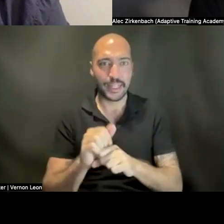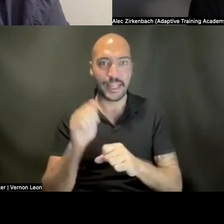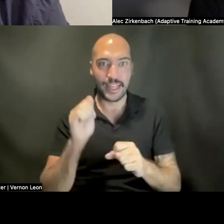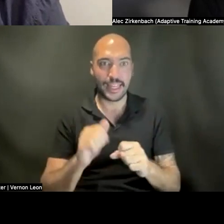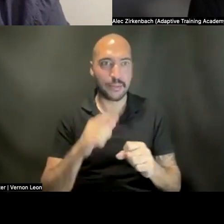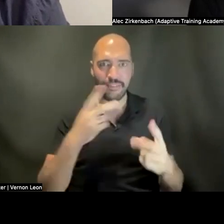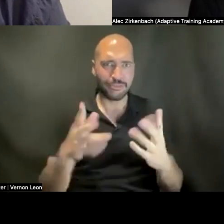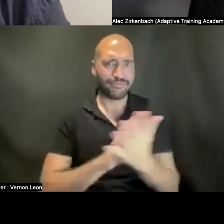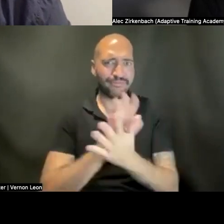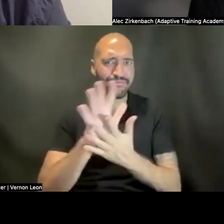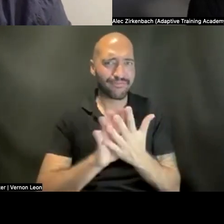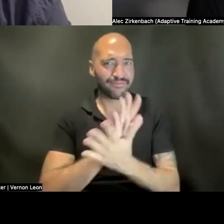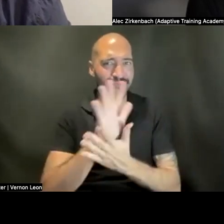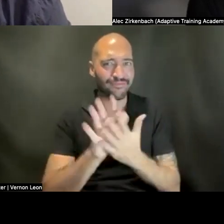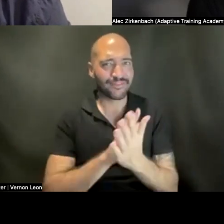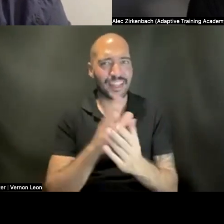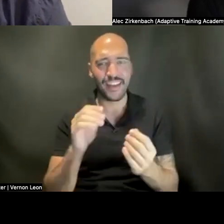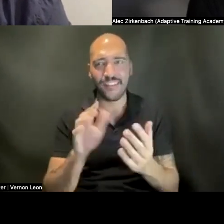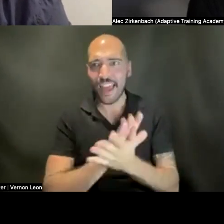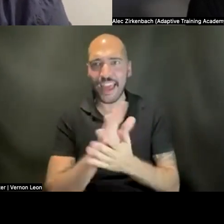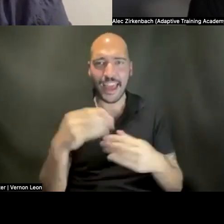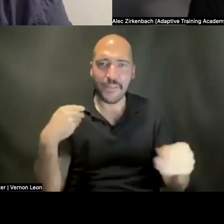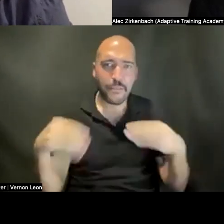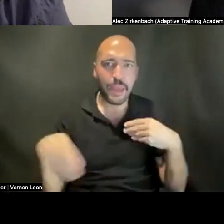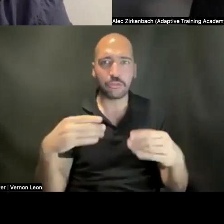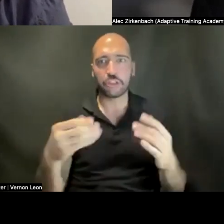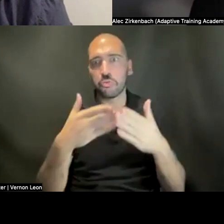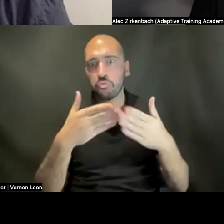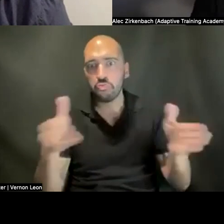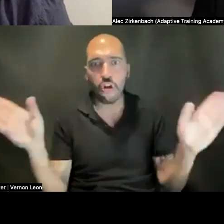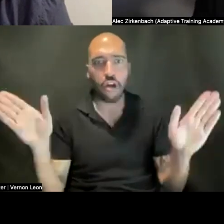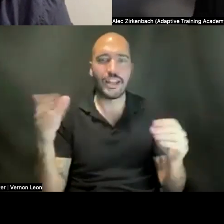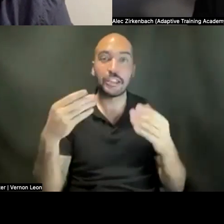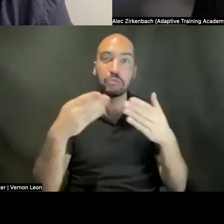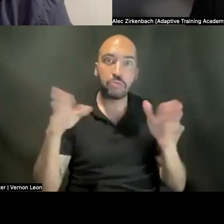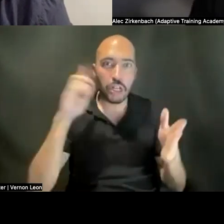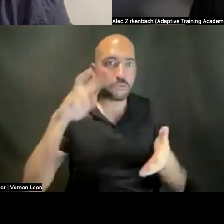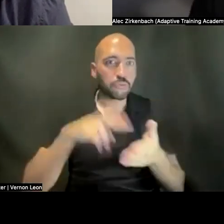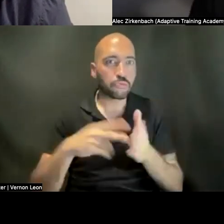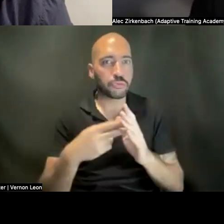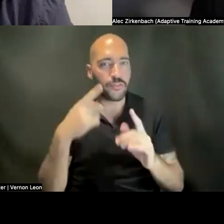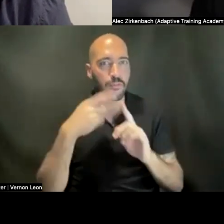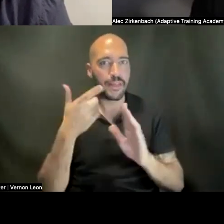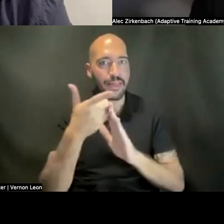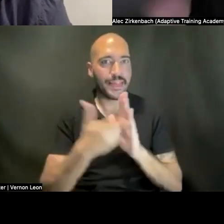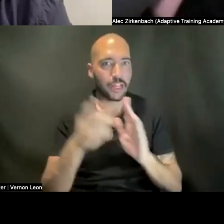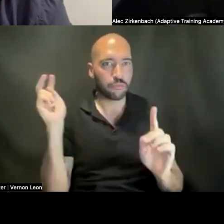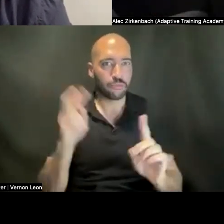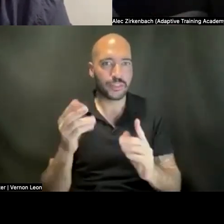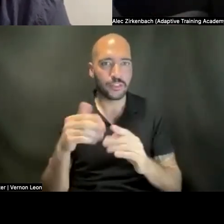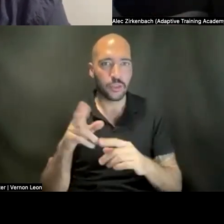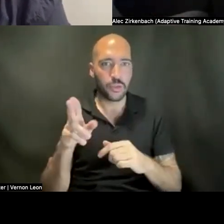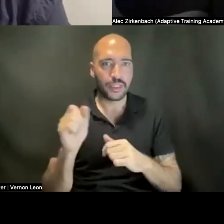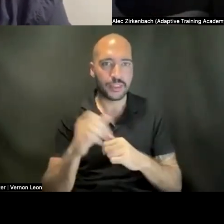very ambiguous and can be very vague and broad, and it's broad on purpose from a legal standpoint, at least in the United